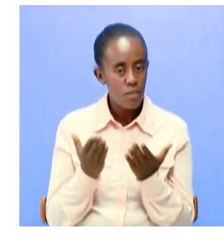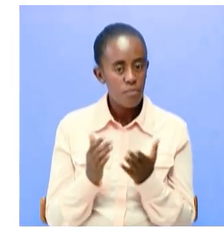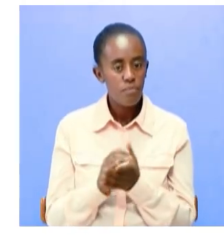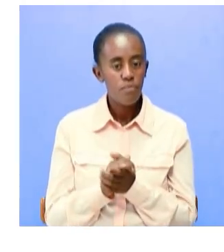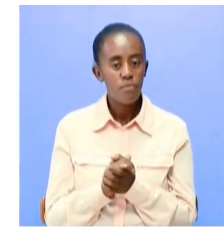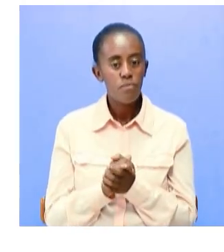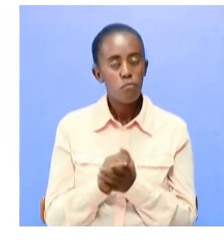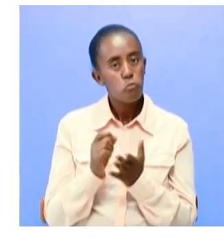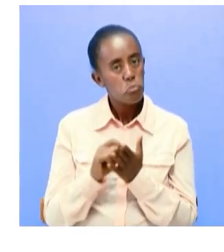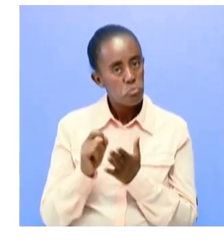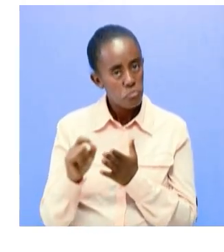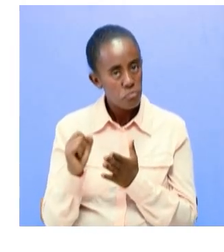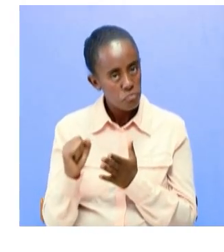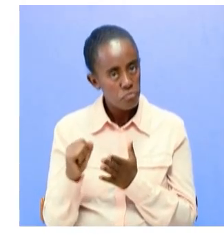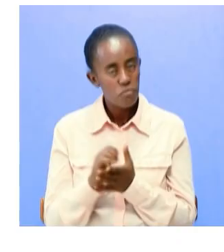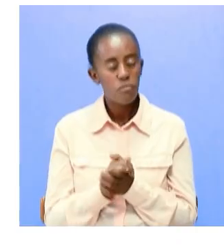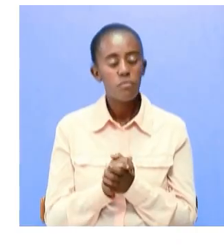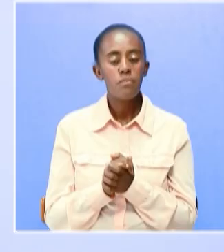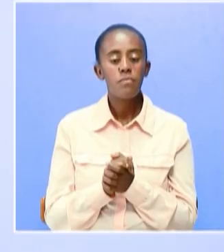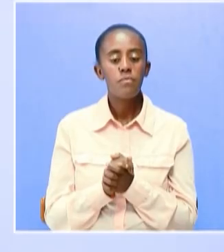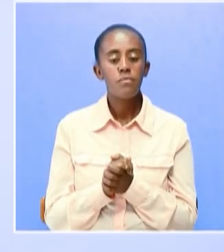then you can write.